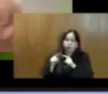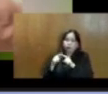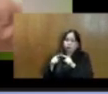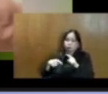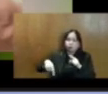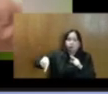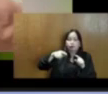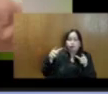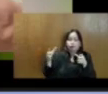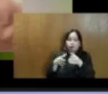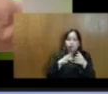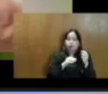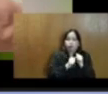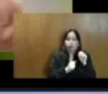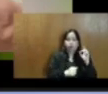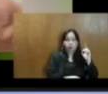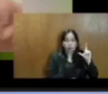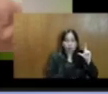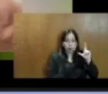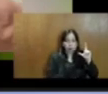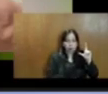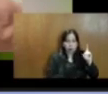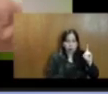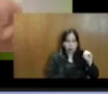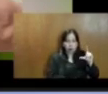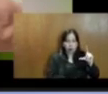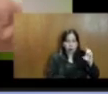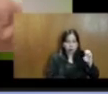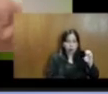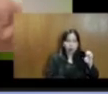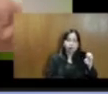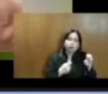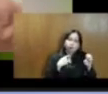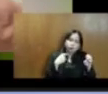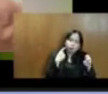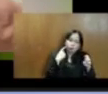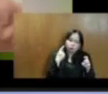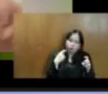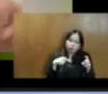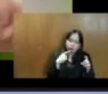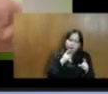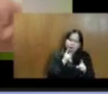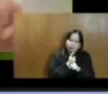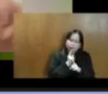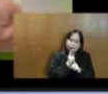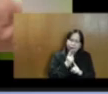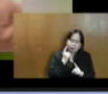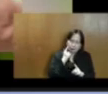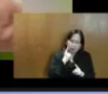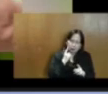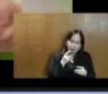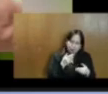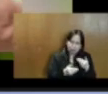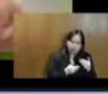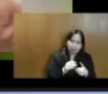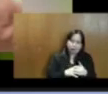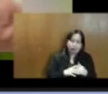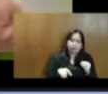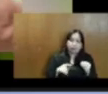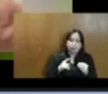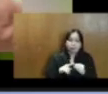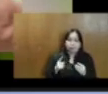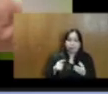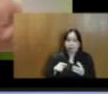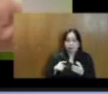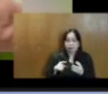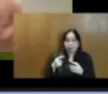DOLE. So I think somehow we're in the right track. And in terms of